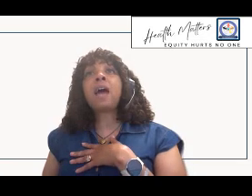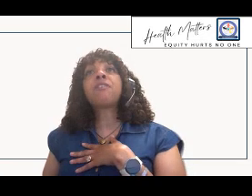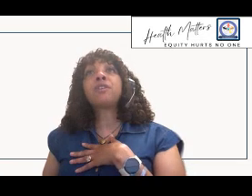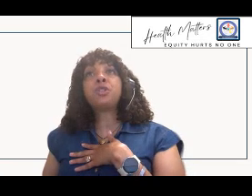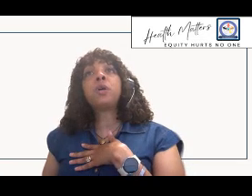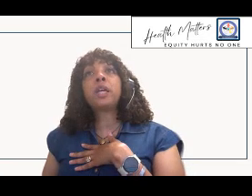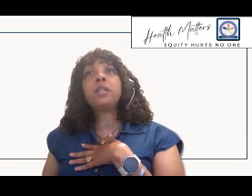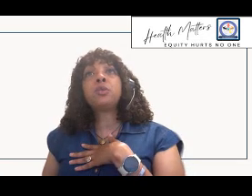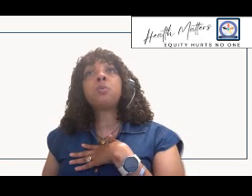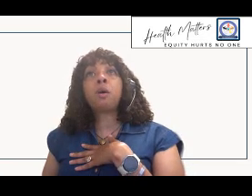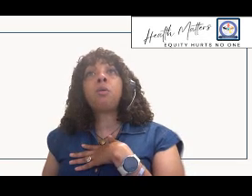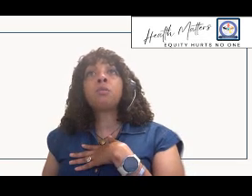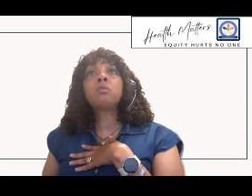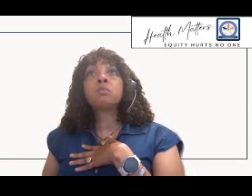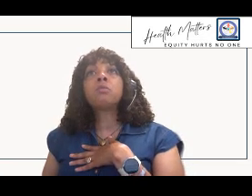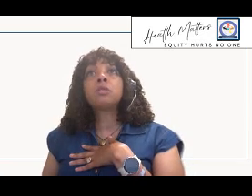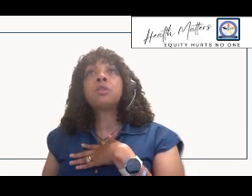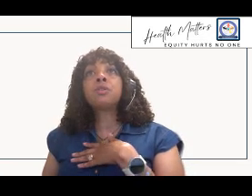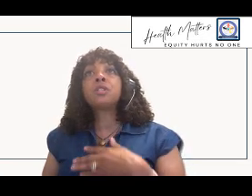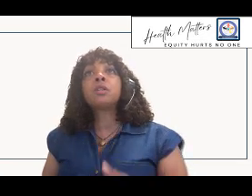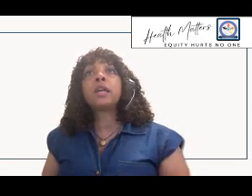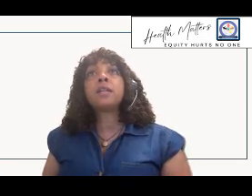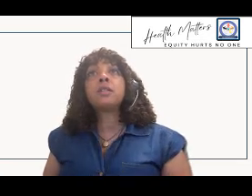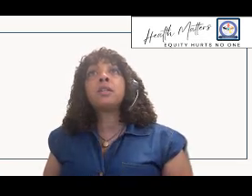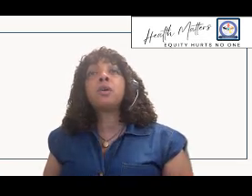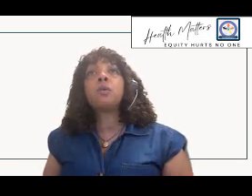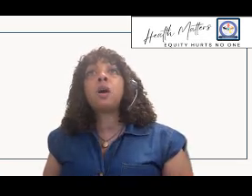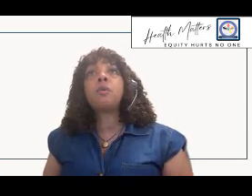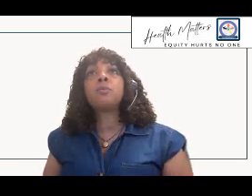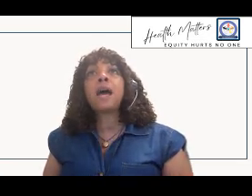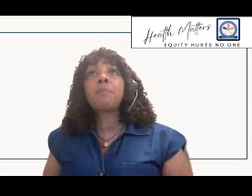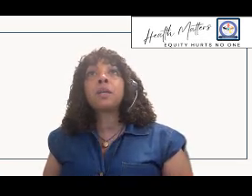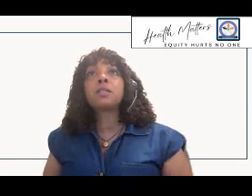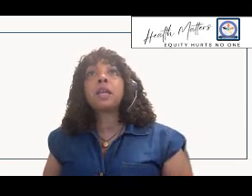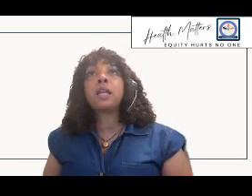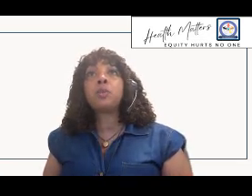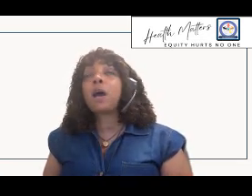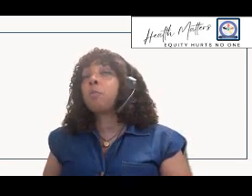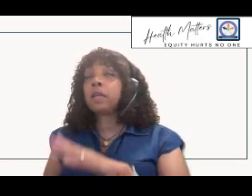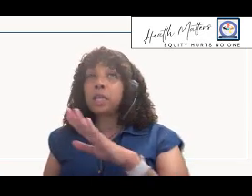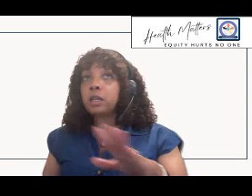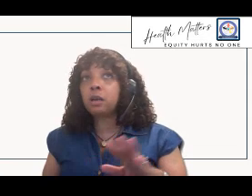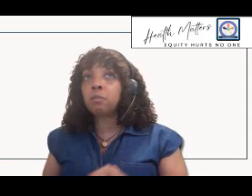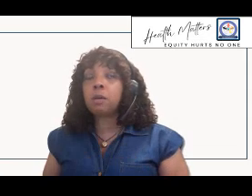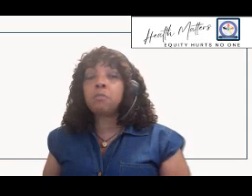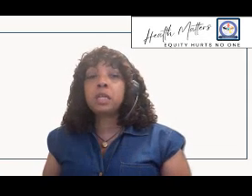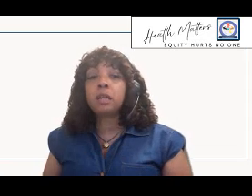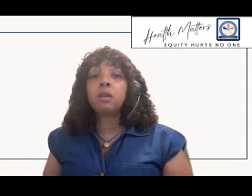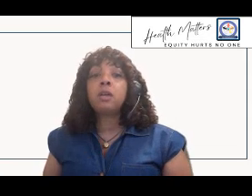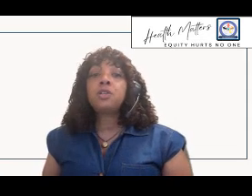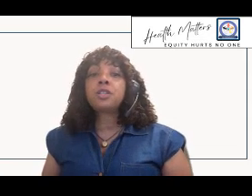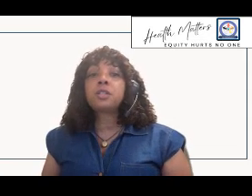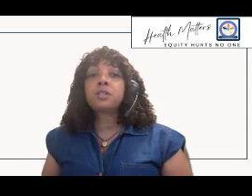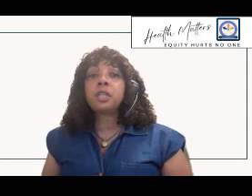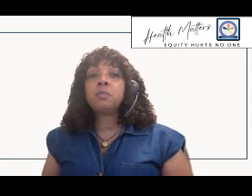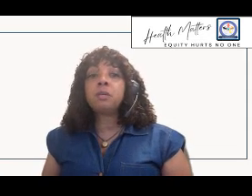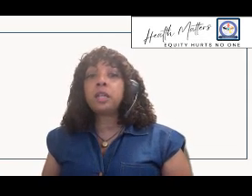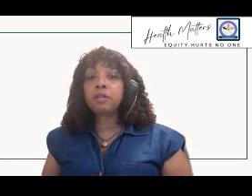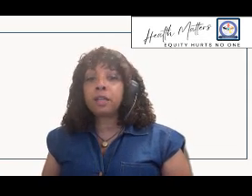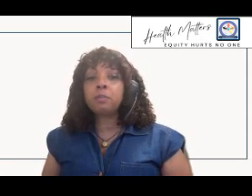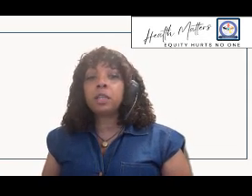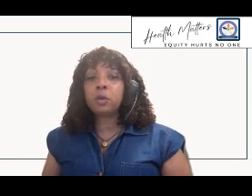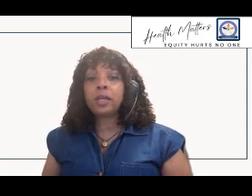the staff can do a doodle poll to just look at, topics, and without making it a meeting, just to